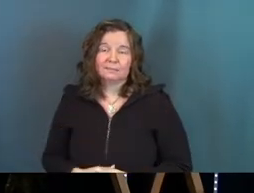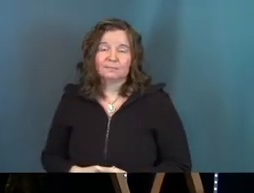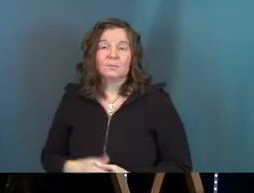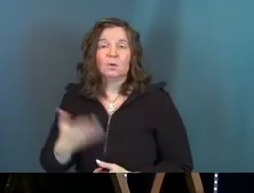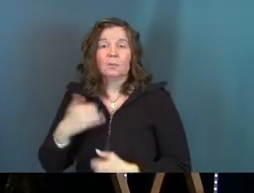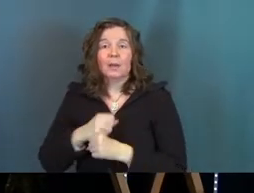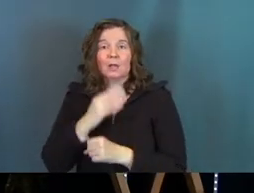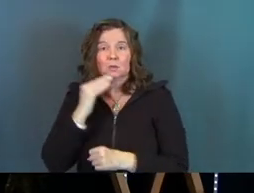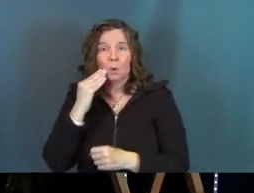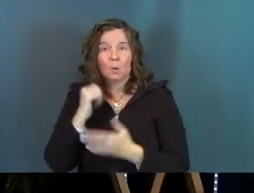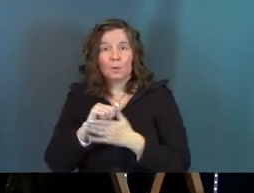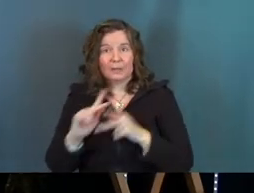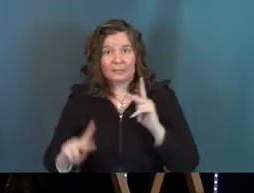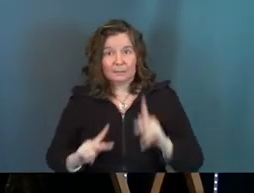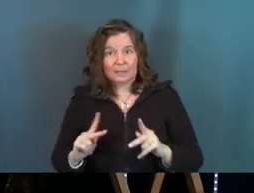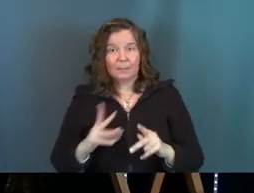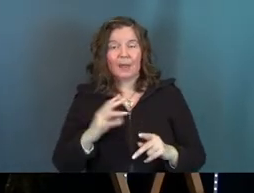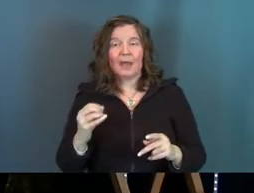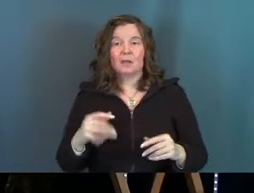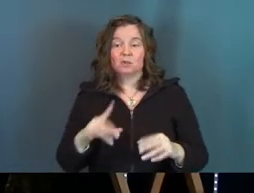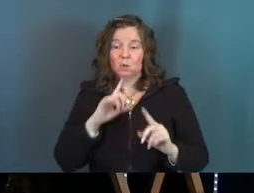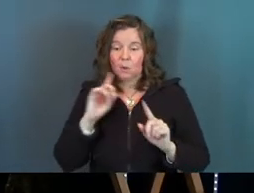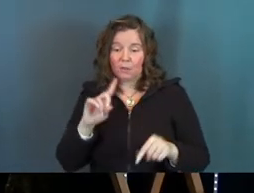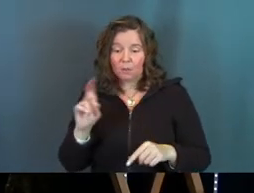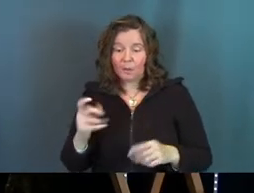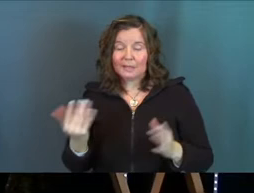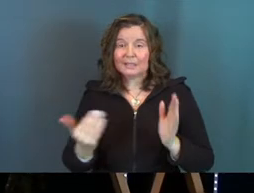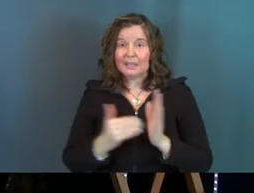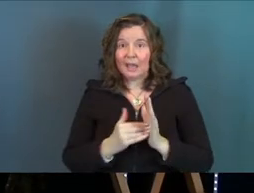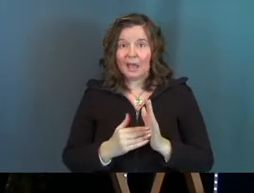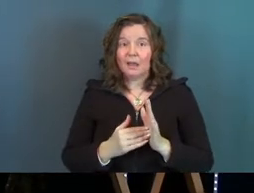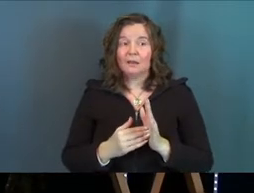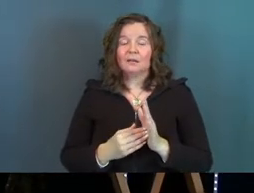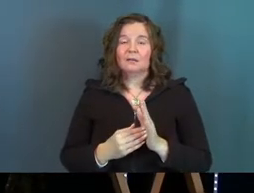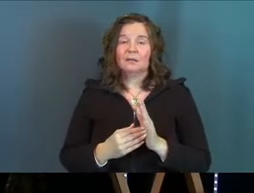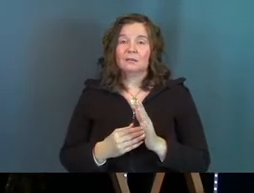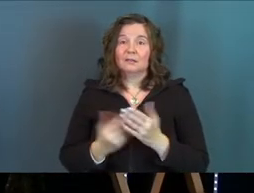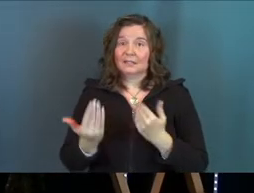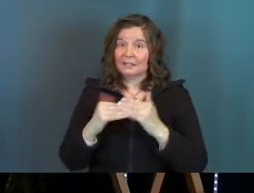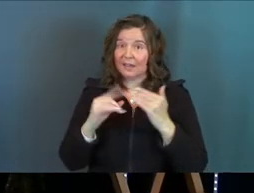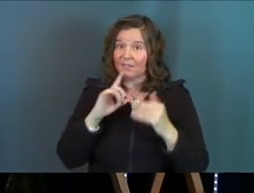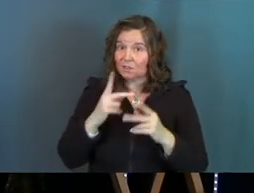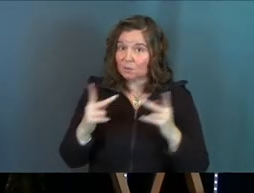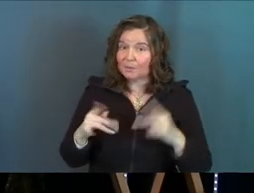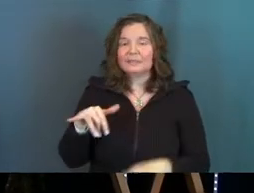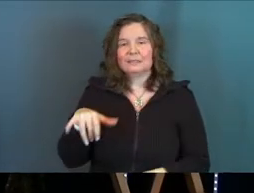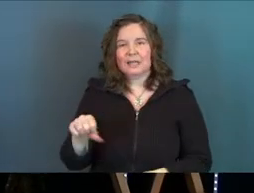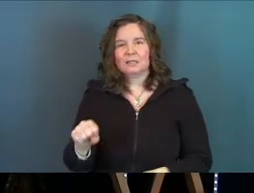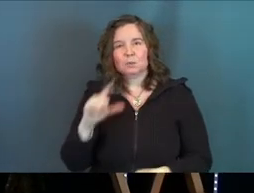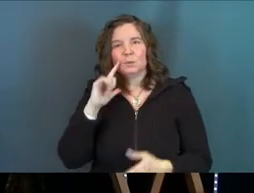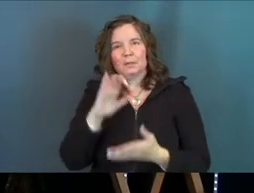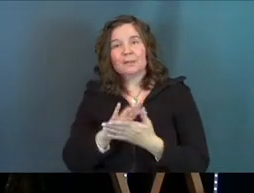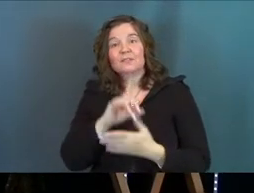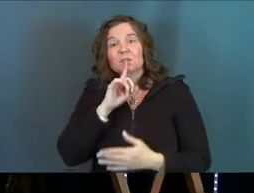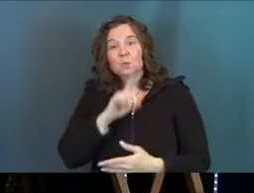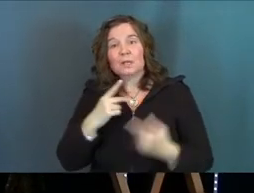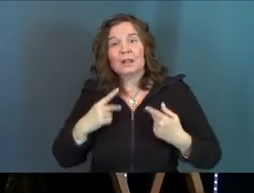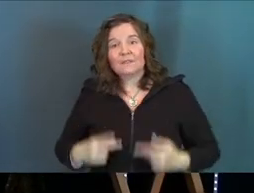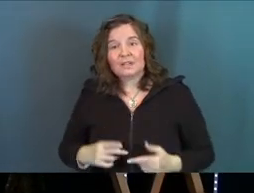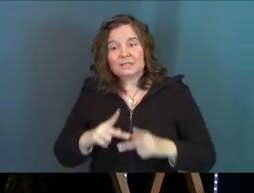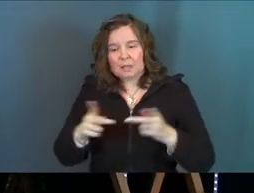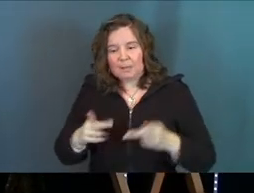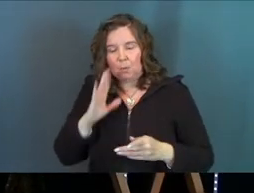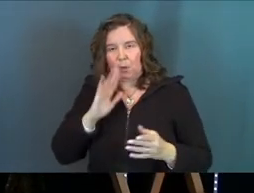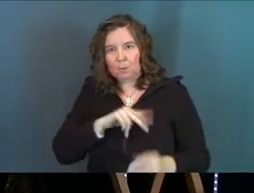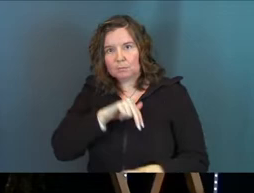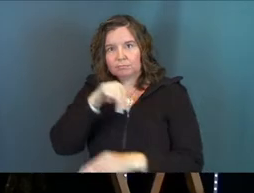So God made his home among his people. And to answer our question again back, is heaven an actual place? Yes. We believe heaven is a real physical place that we